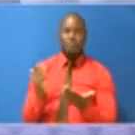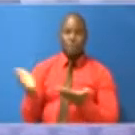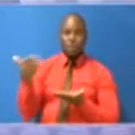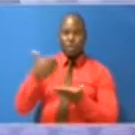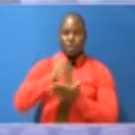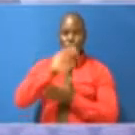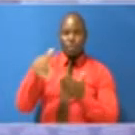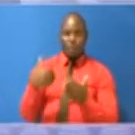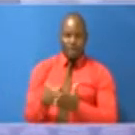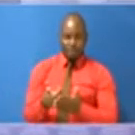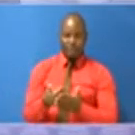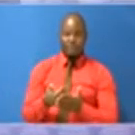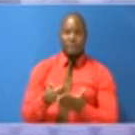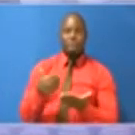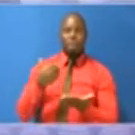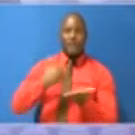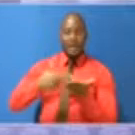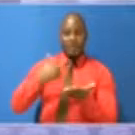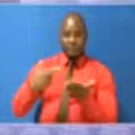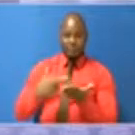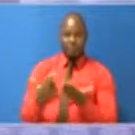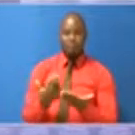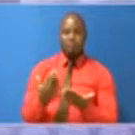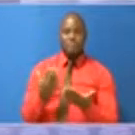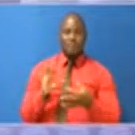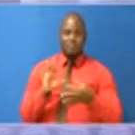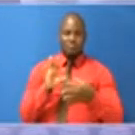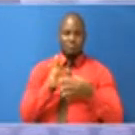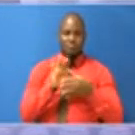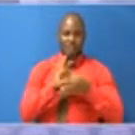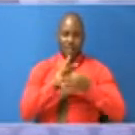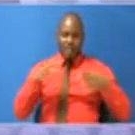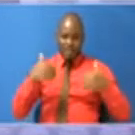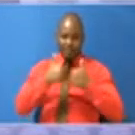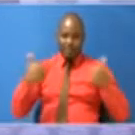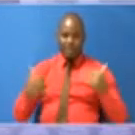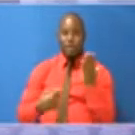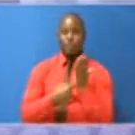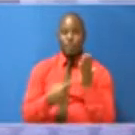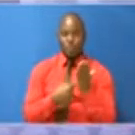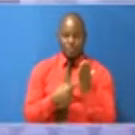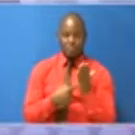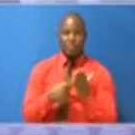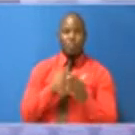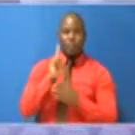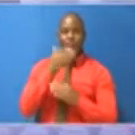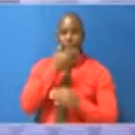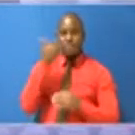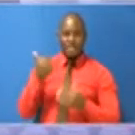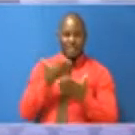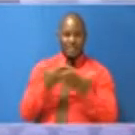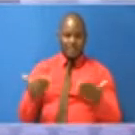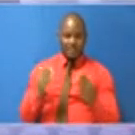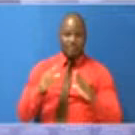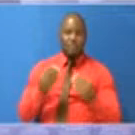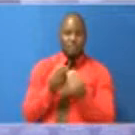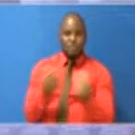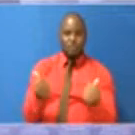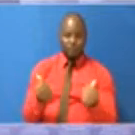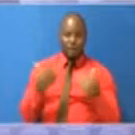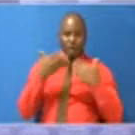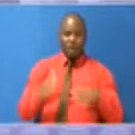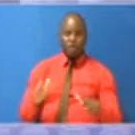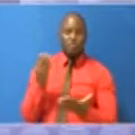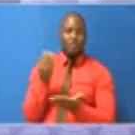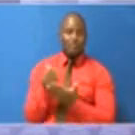of all that revenue so that the leakage we seal the leakage technology is one of the best things to overcome loss